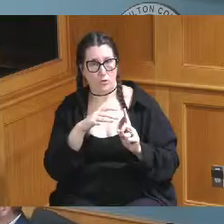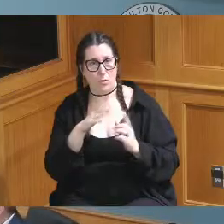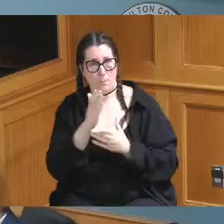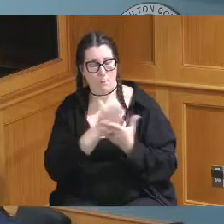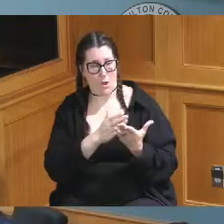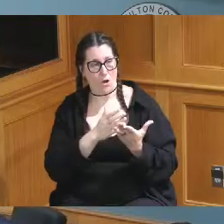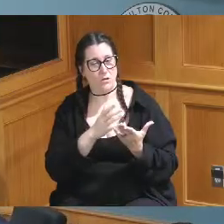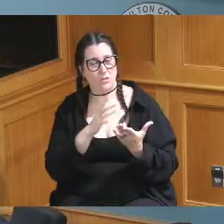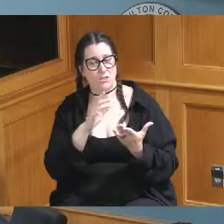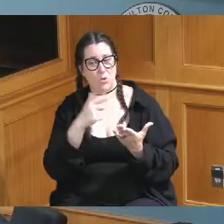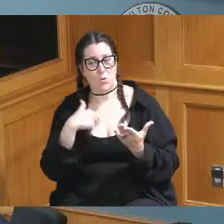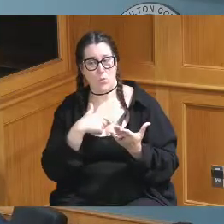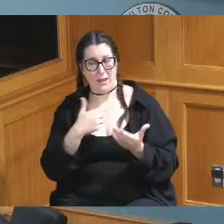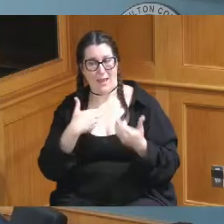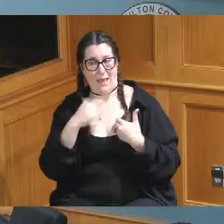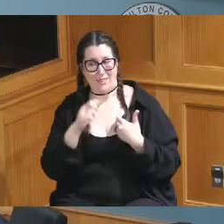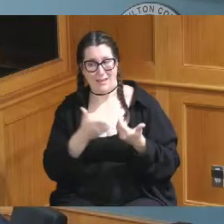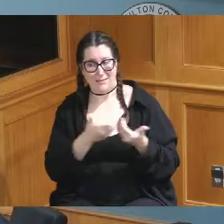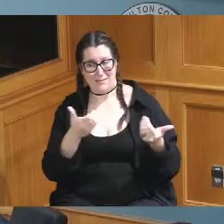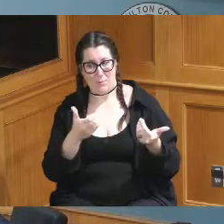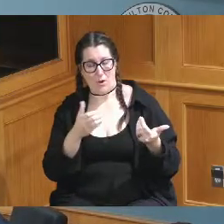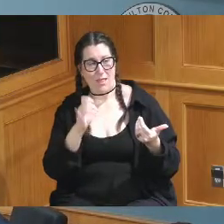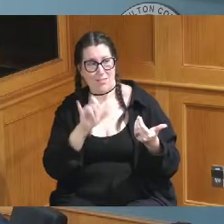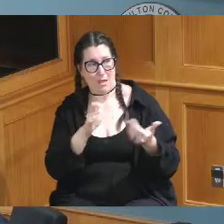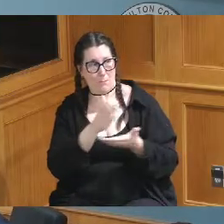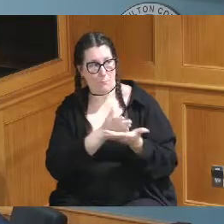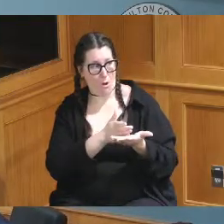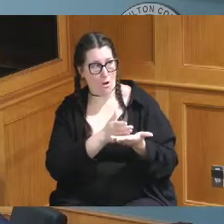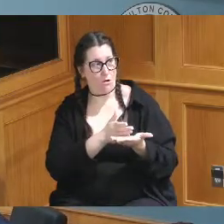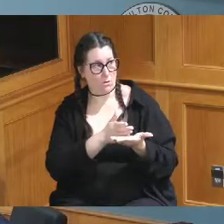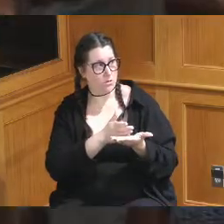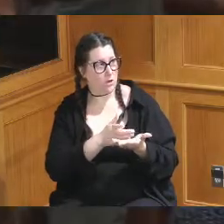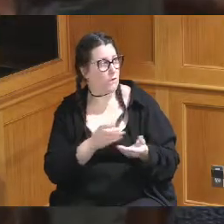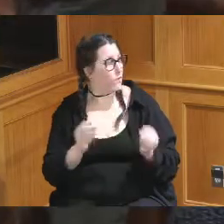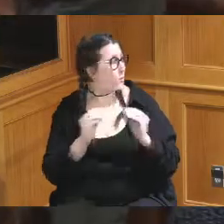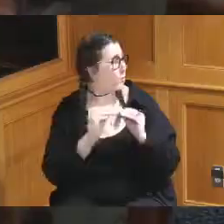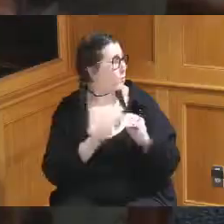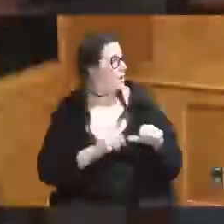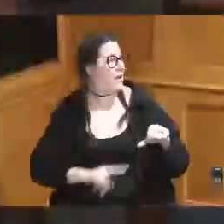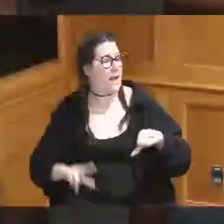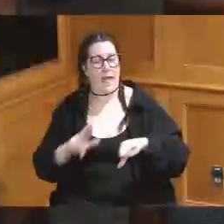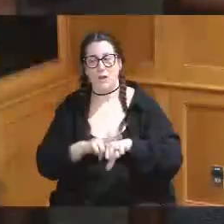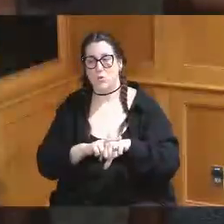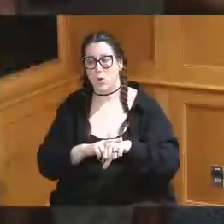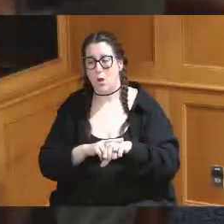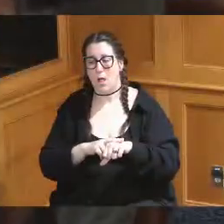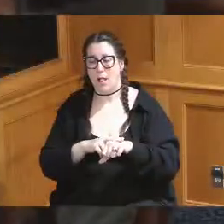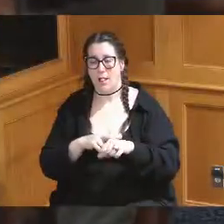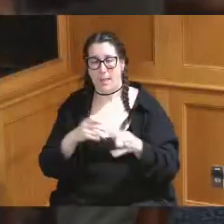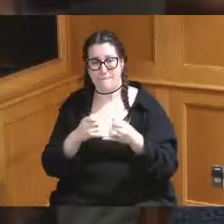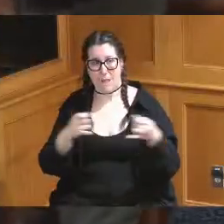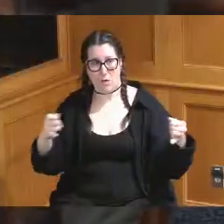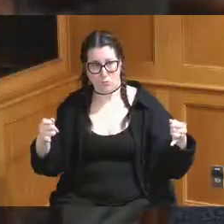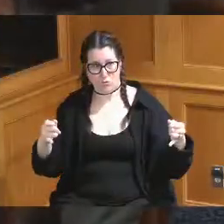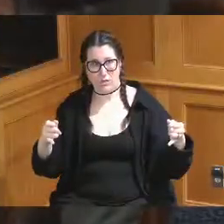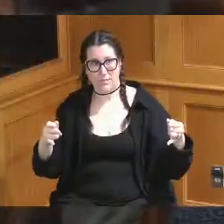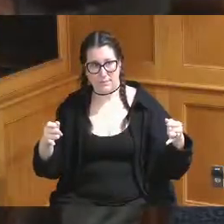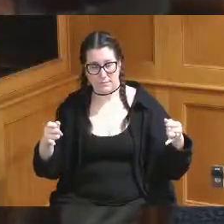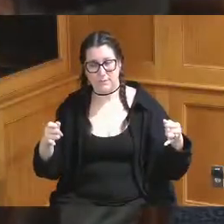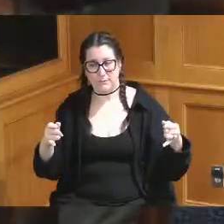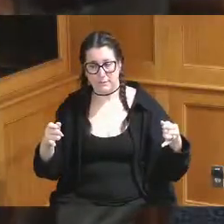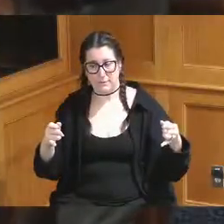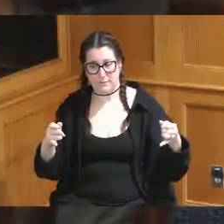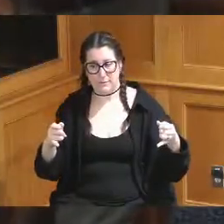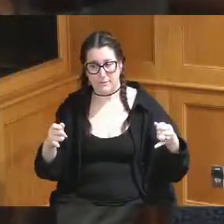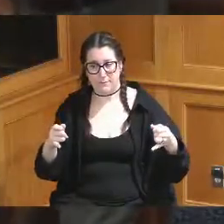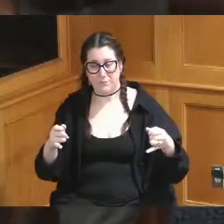separate that piece out, they just expanded it to make for more natural boundaries. So the environmental covenant parcel that we're not